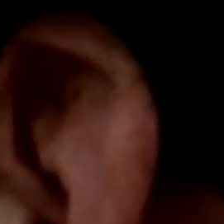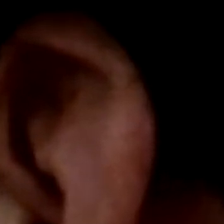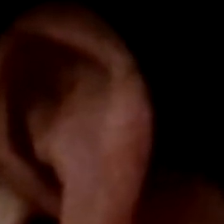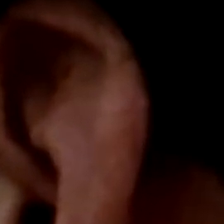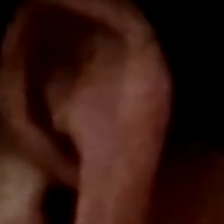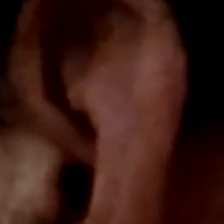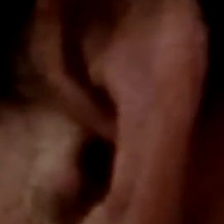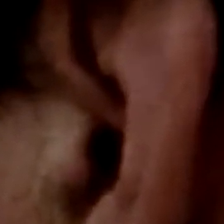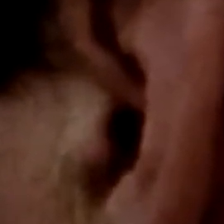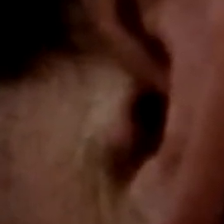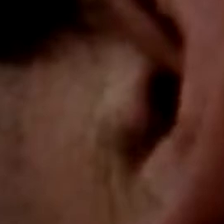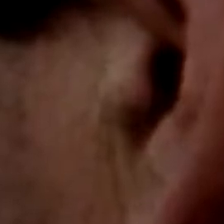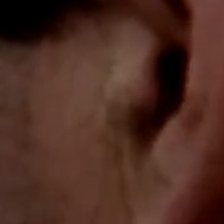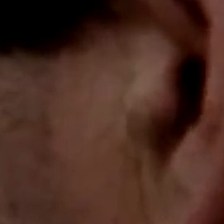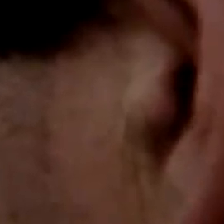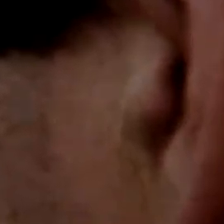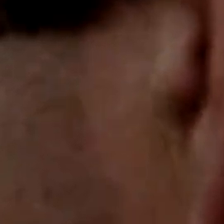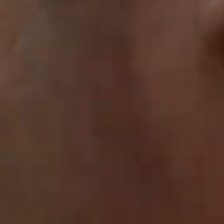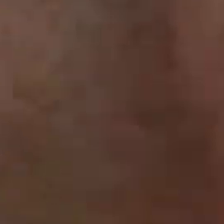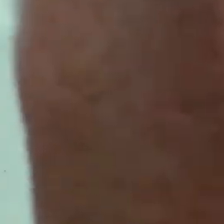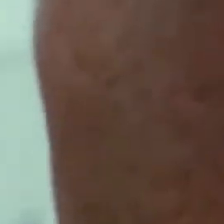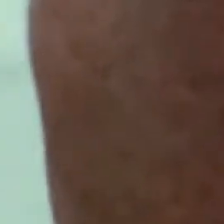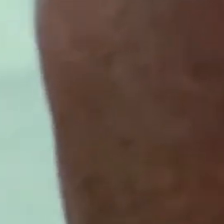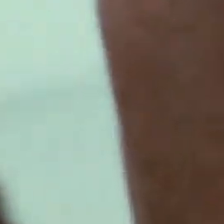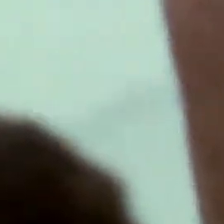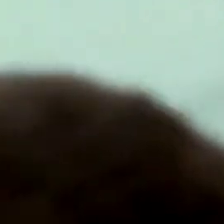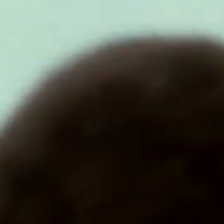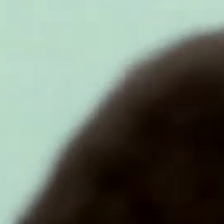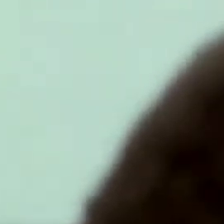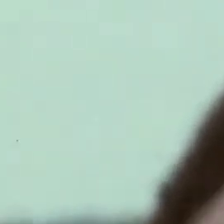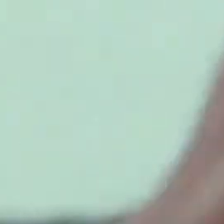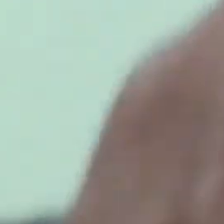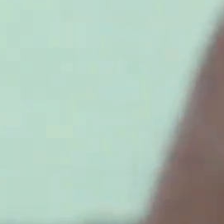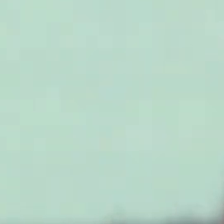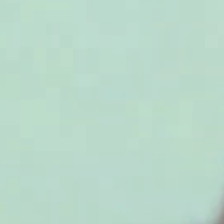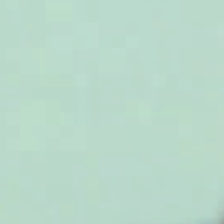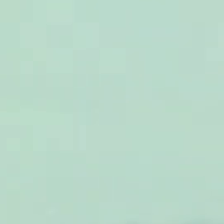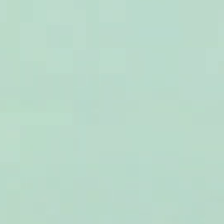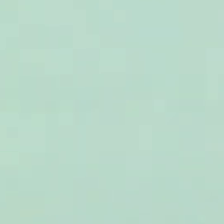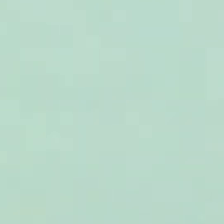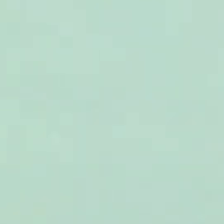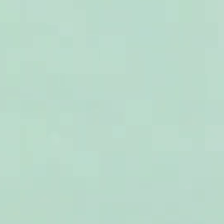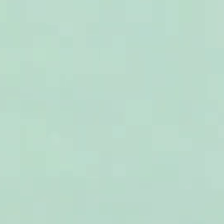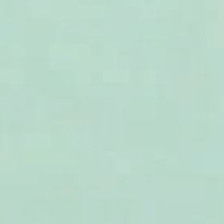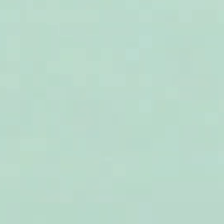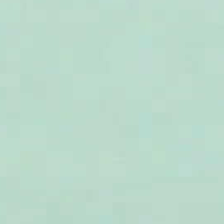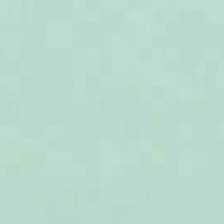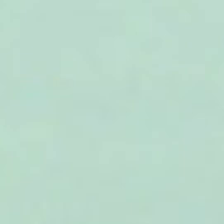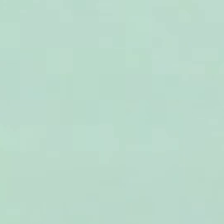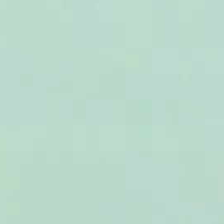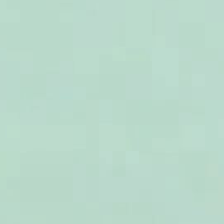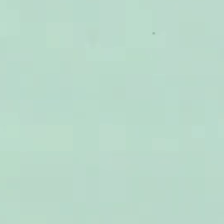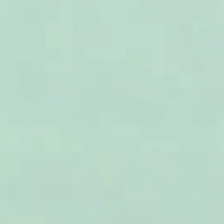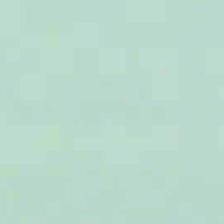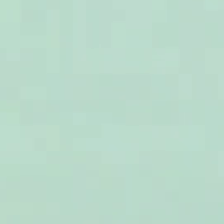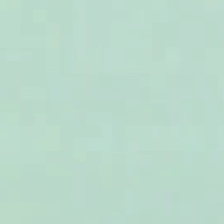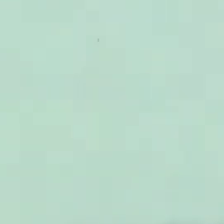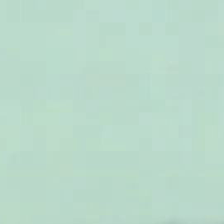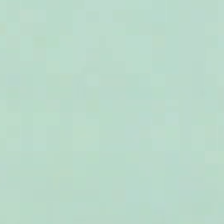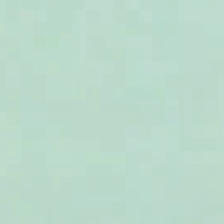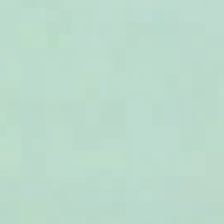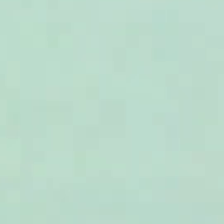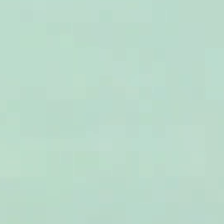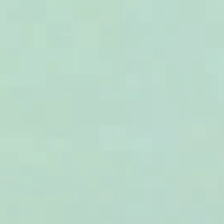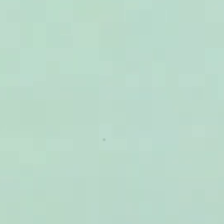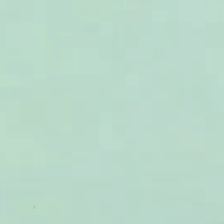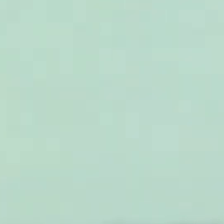Yesterday, when we came from Ventersdorp, you even interfered with security. You passed my car 2 times and blocked the